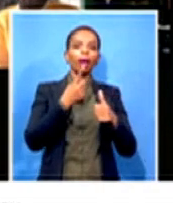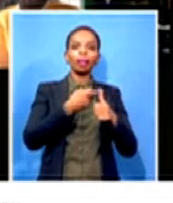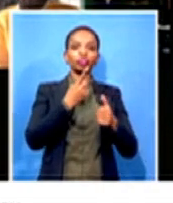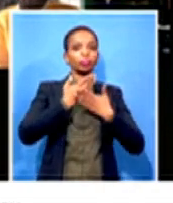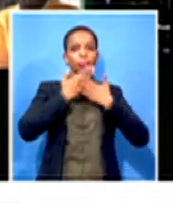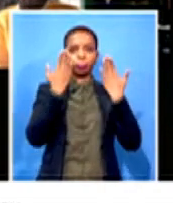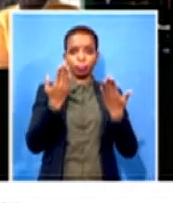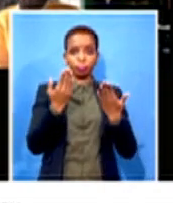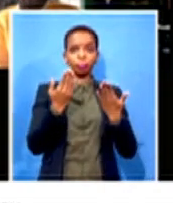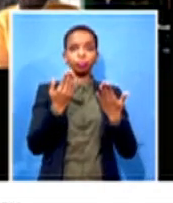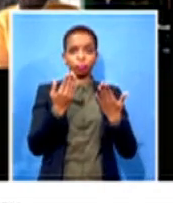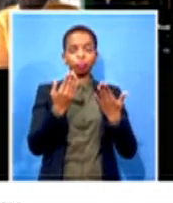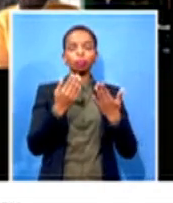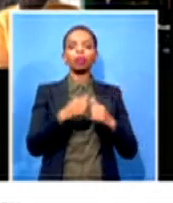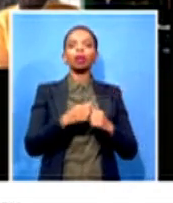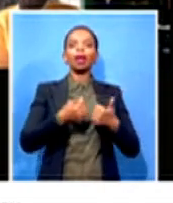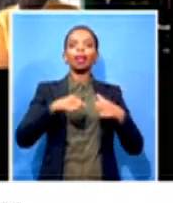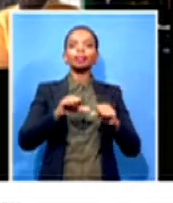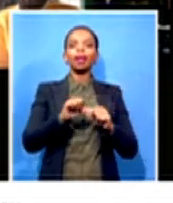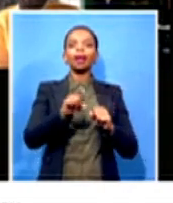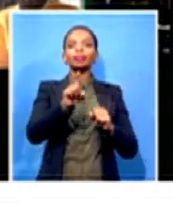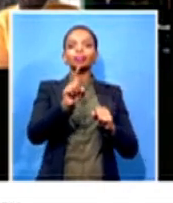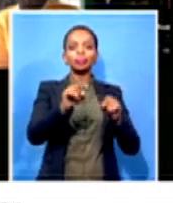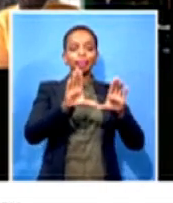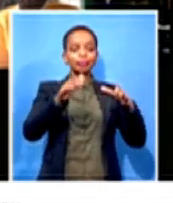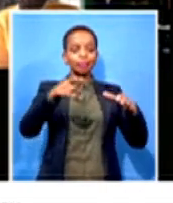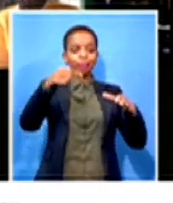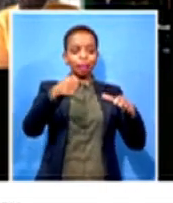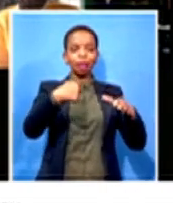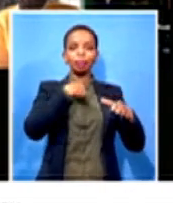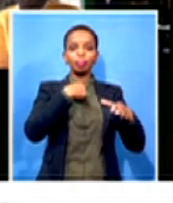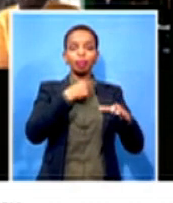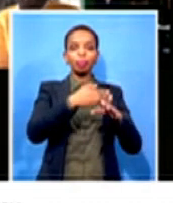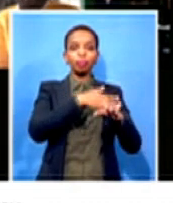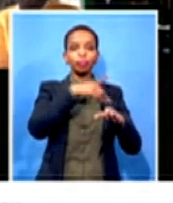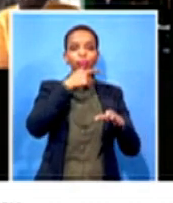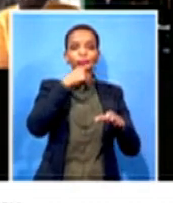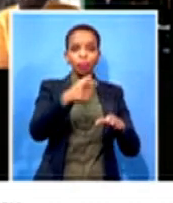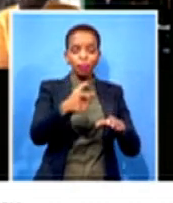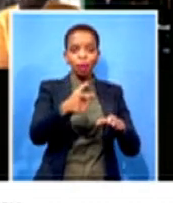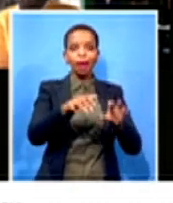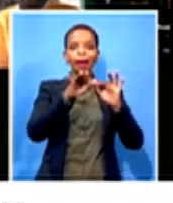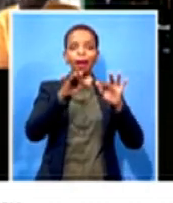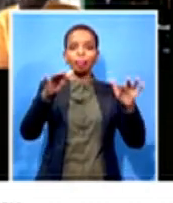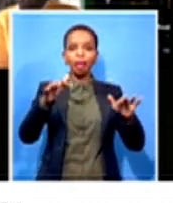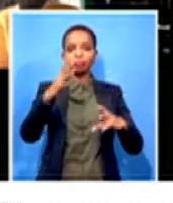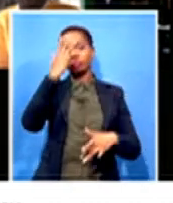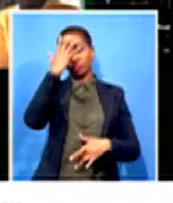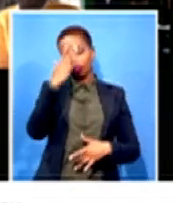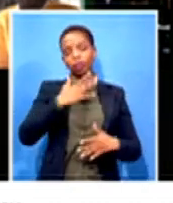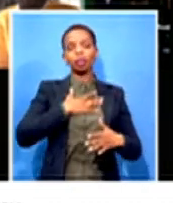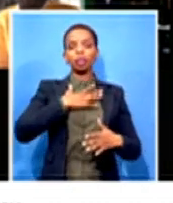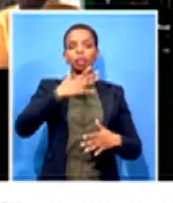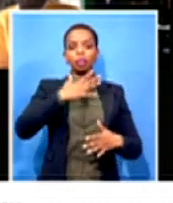was talking about, people who have allergy and allergic asthma have an even lower level of the ACE2 receptor. So